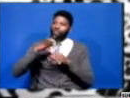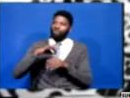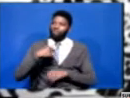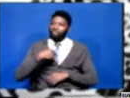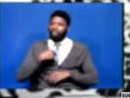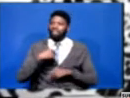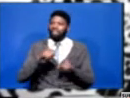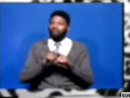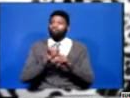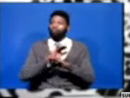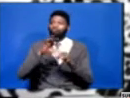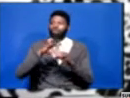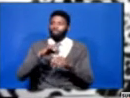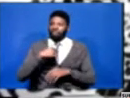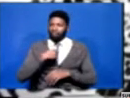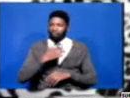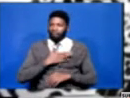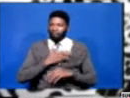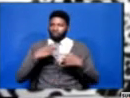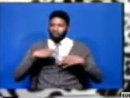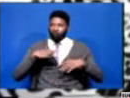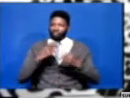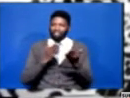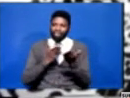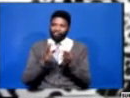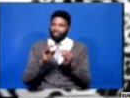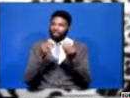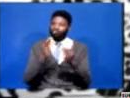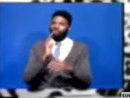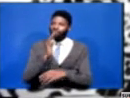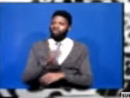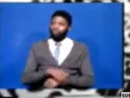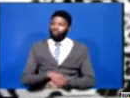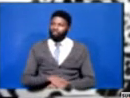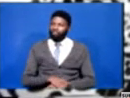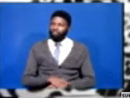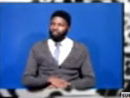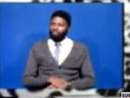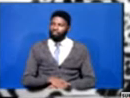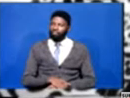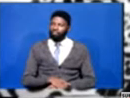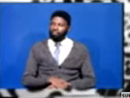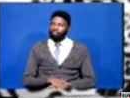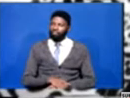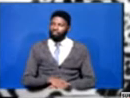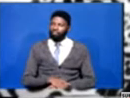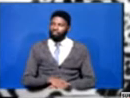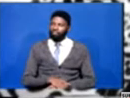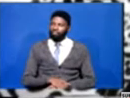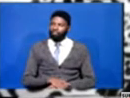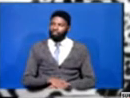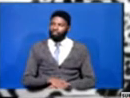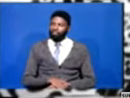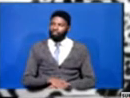and I'm going to do them as such. Kuna presenter wa Tanzania alikuwa na health, mouth health, Twitter. Health number one.